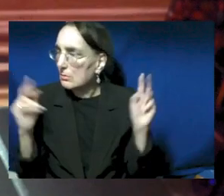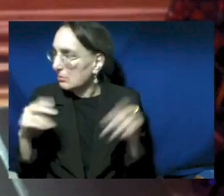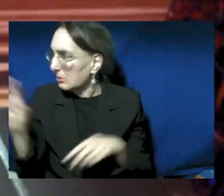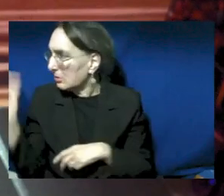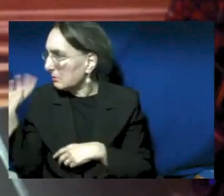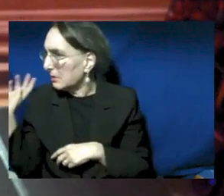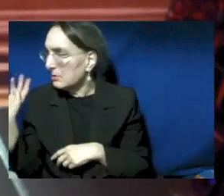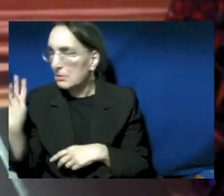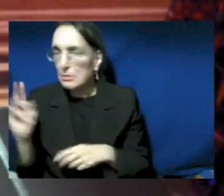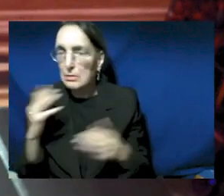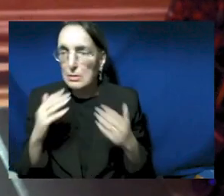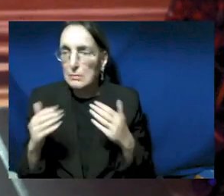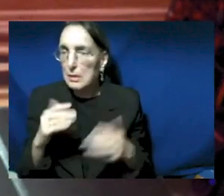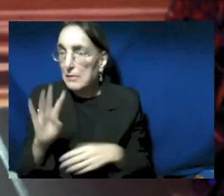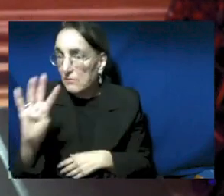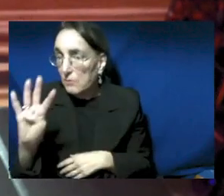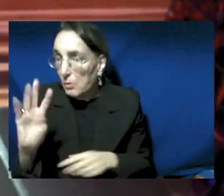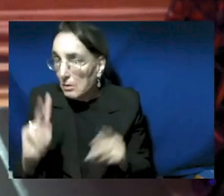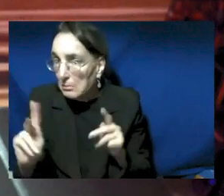Maybe four people.